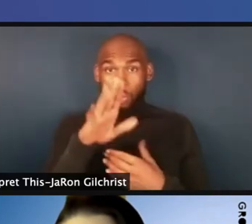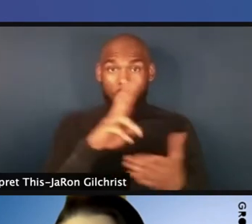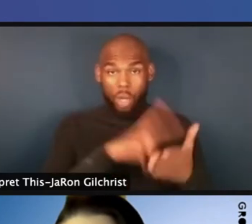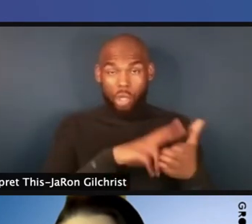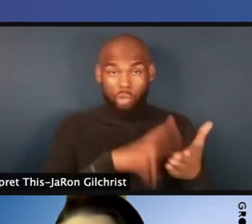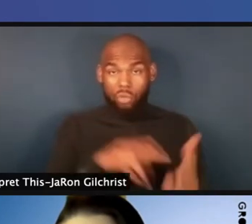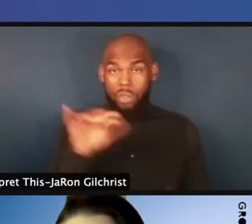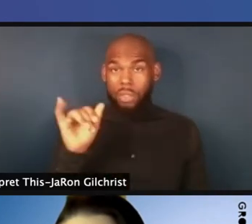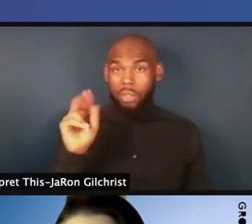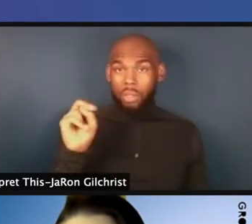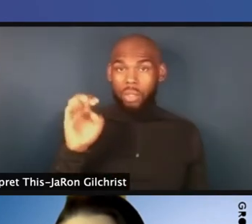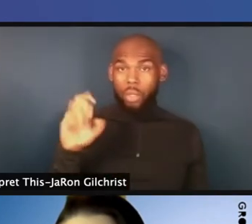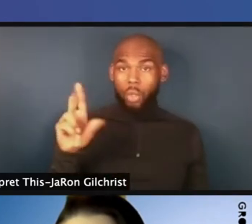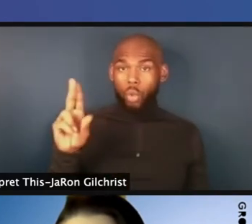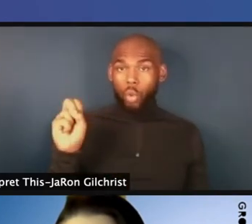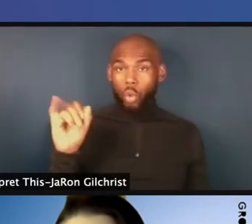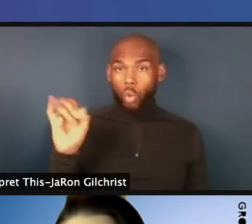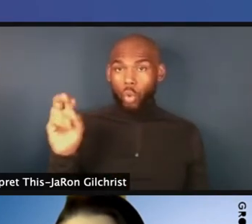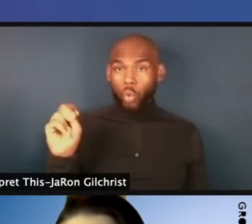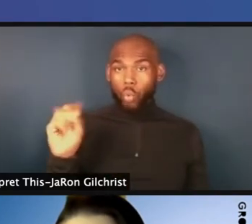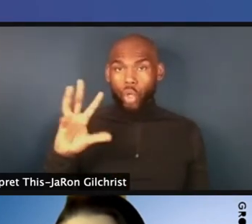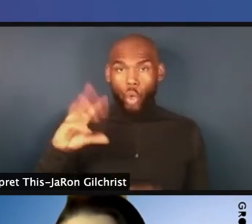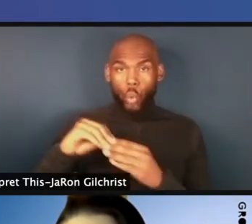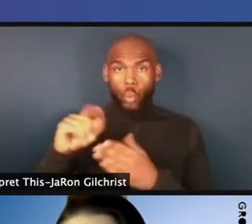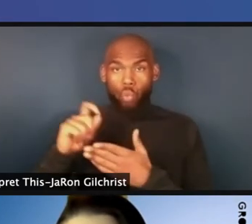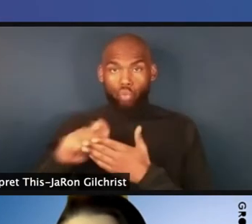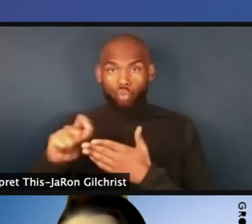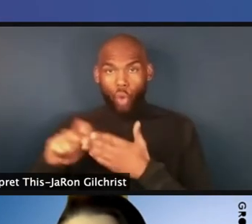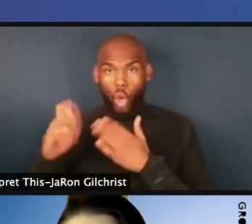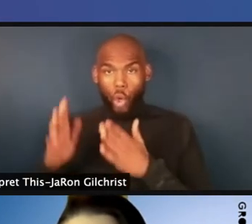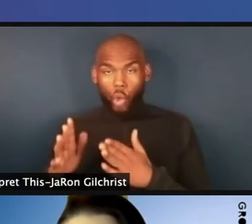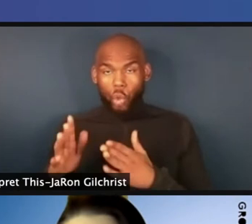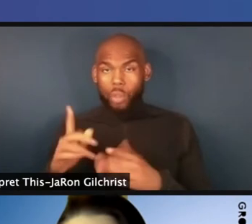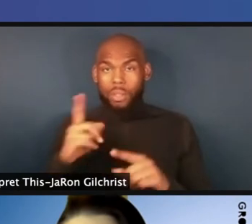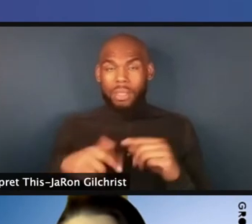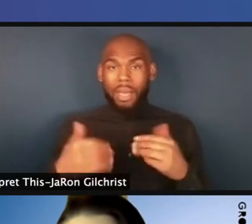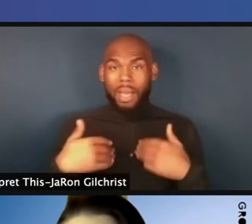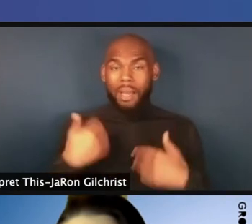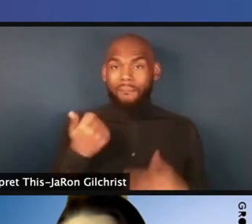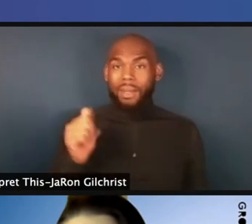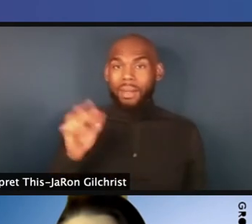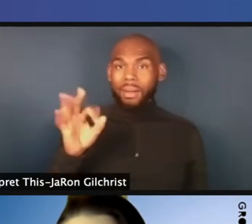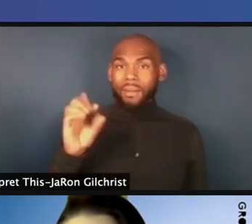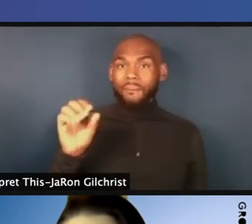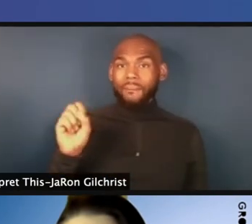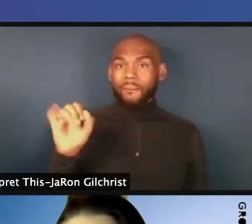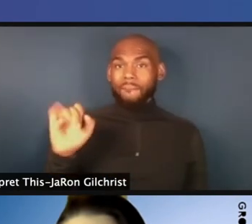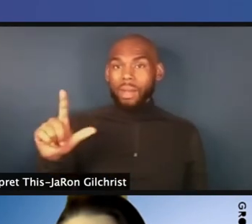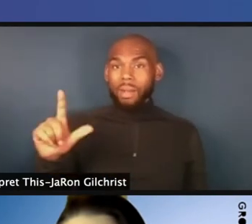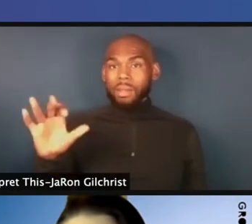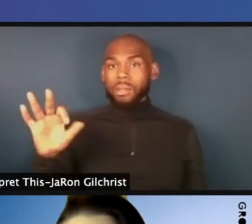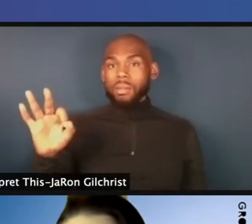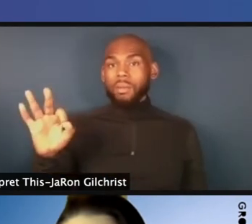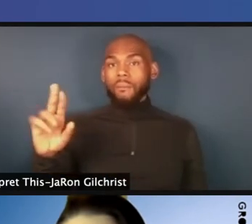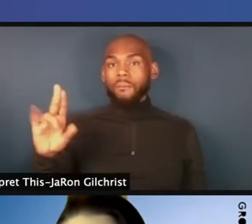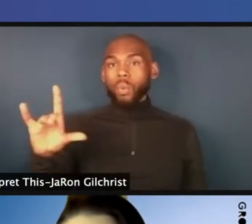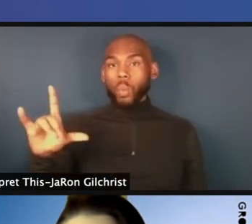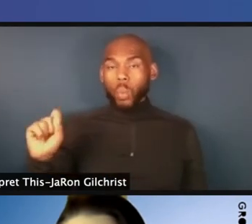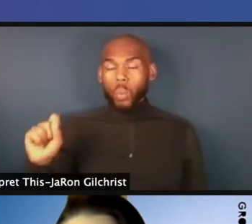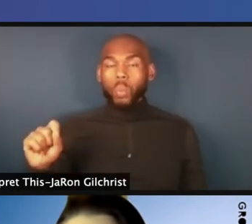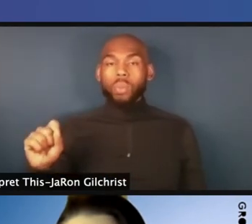inclusion writers, you can put into your contract that they cannot have any fossil fuel sponsorships to fuel